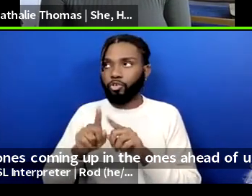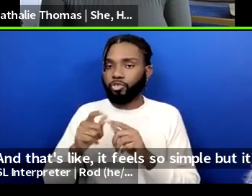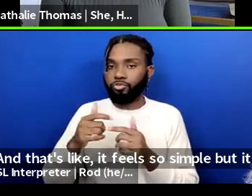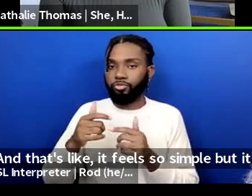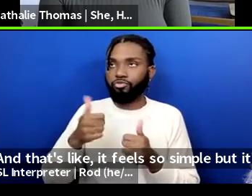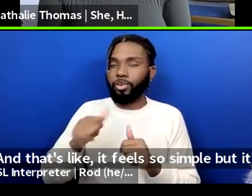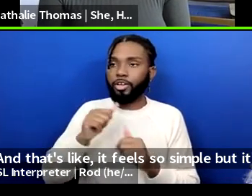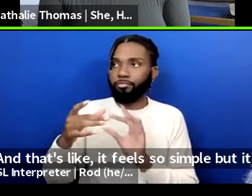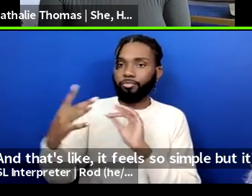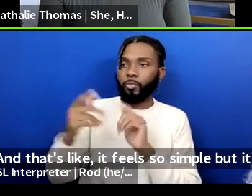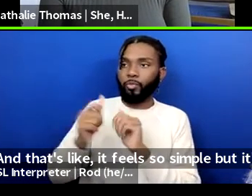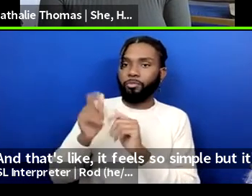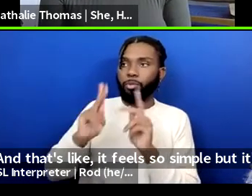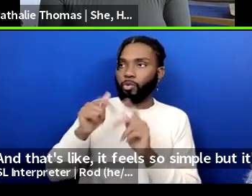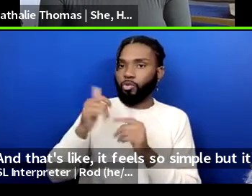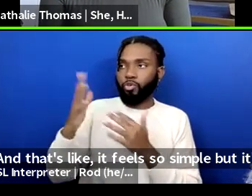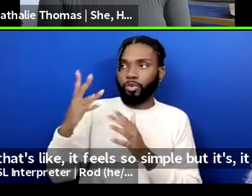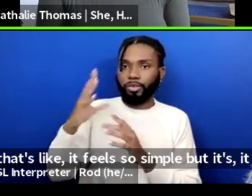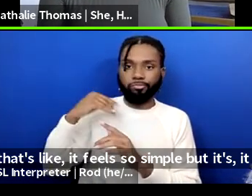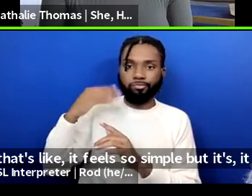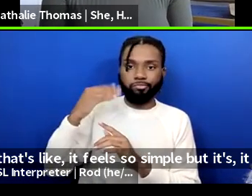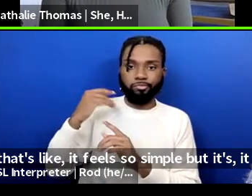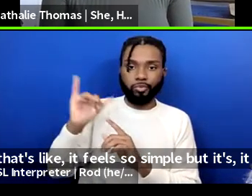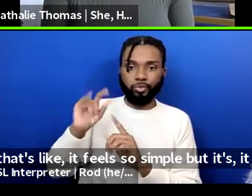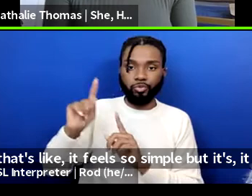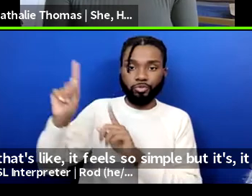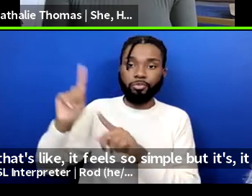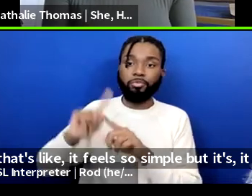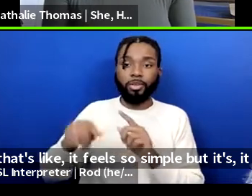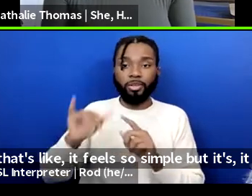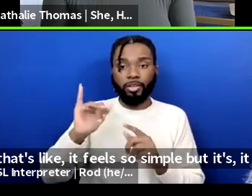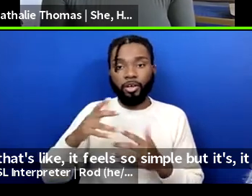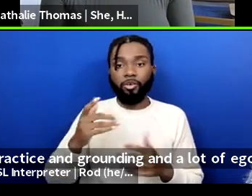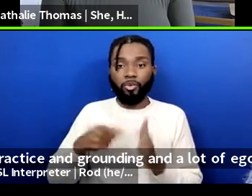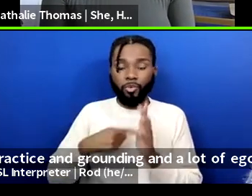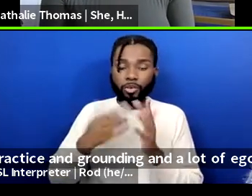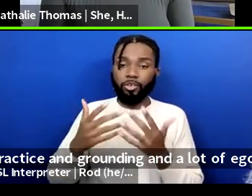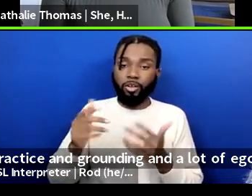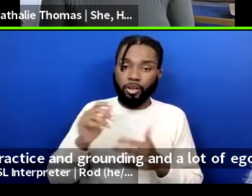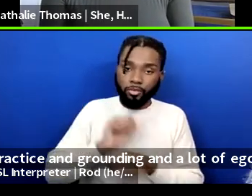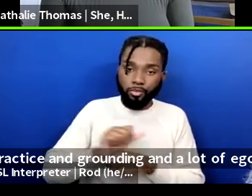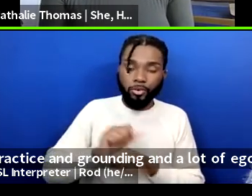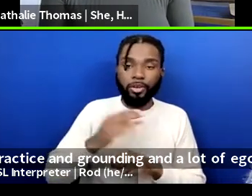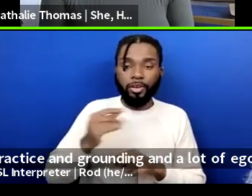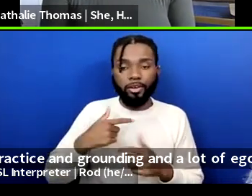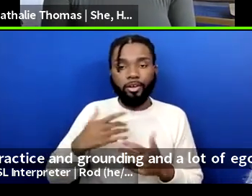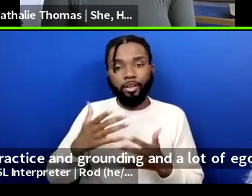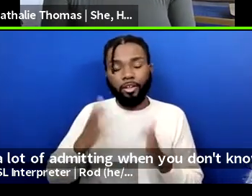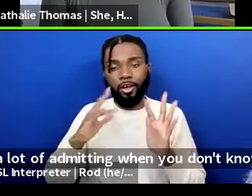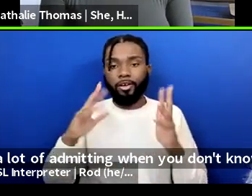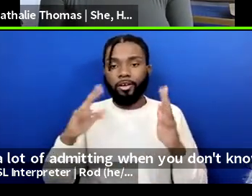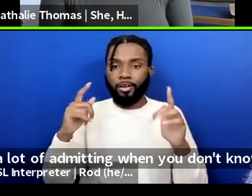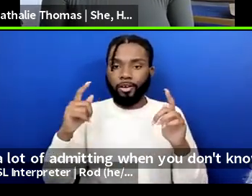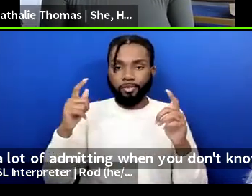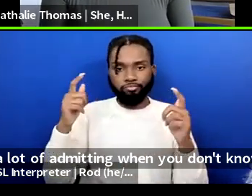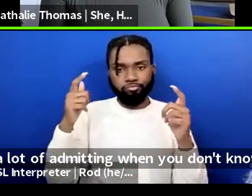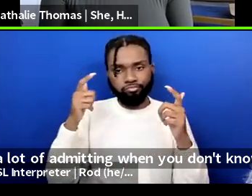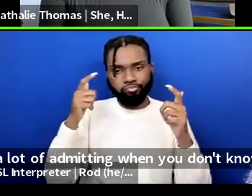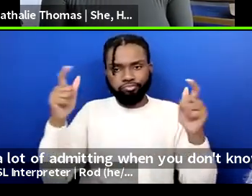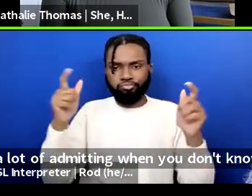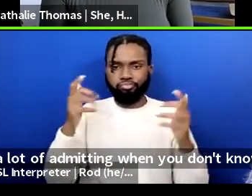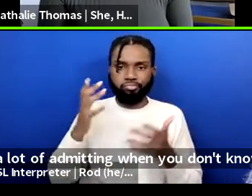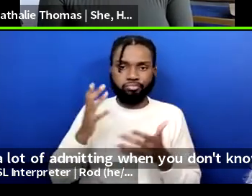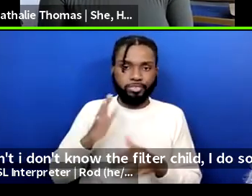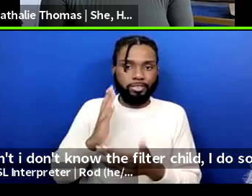it really takes practice and grounding and a lot of ego deaths and a lot of admitting when you don't know. Like, I don't know the filter, child. I